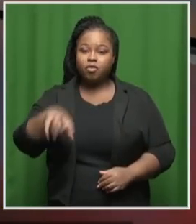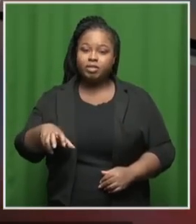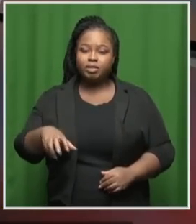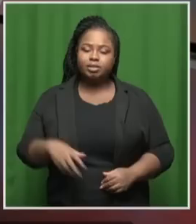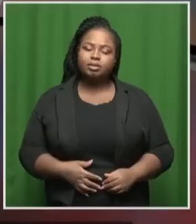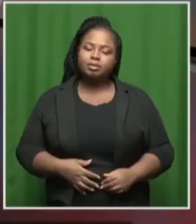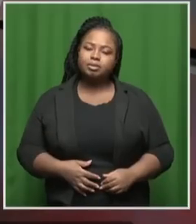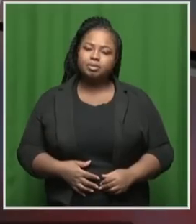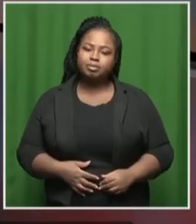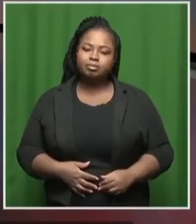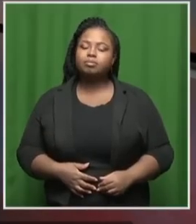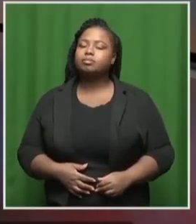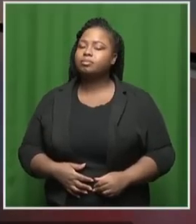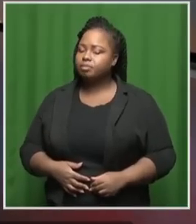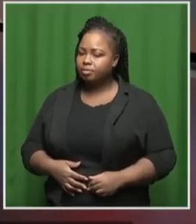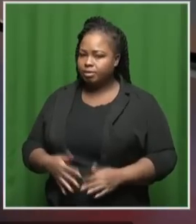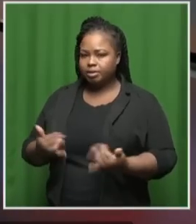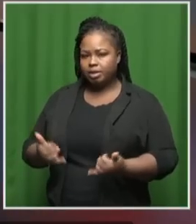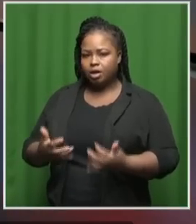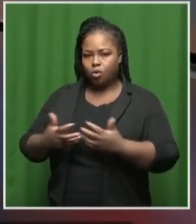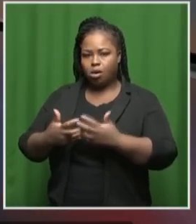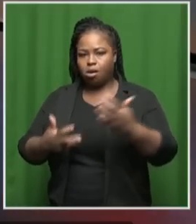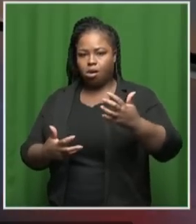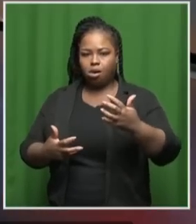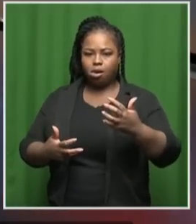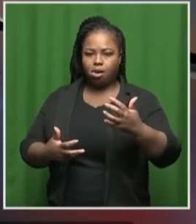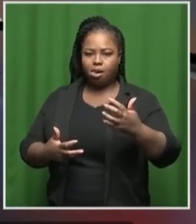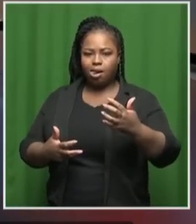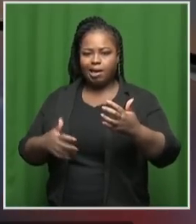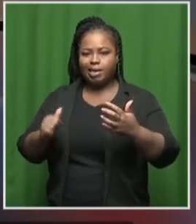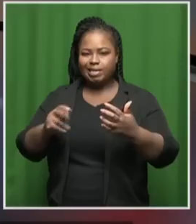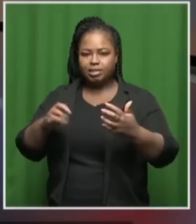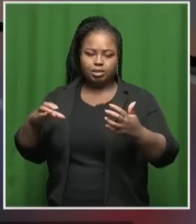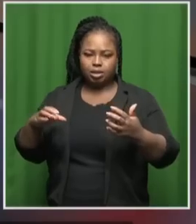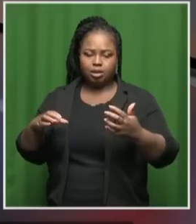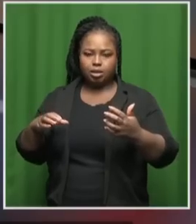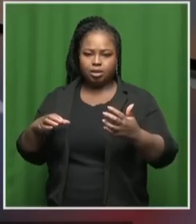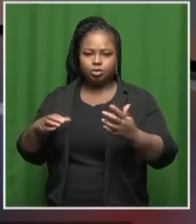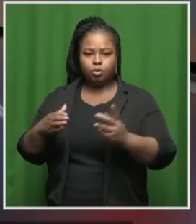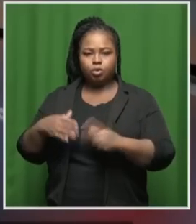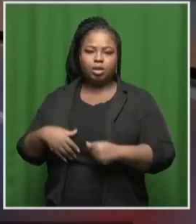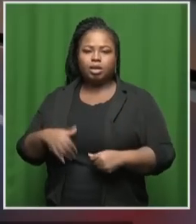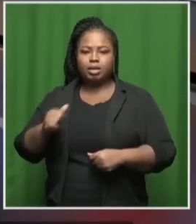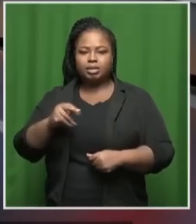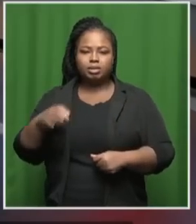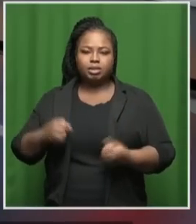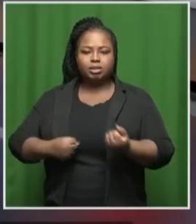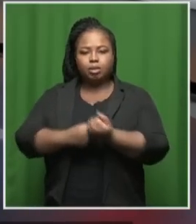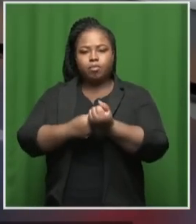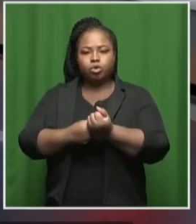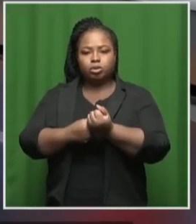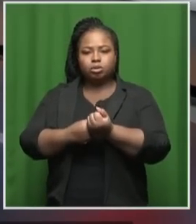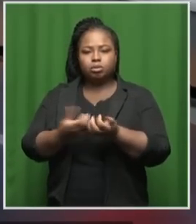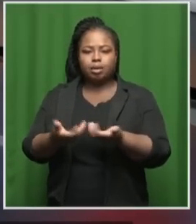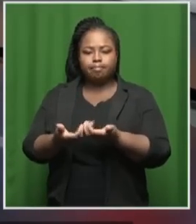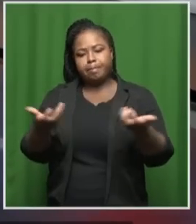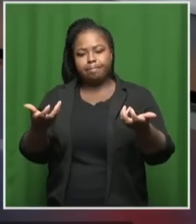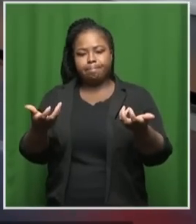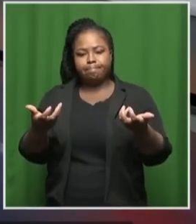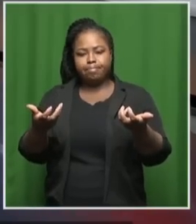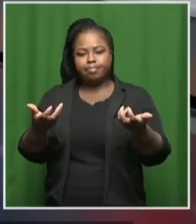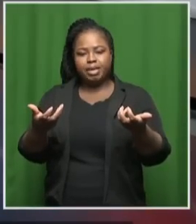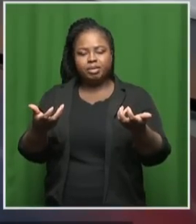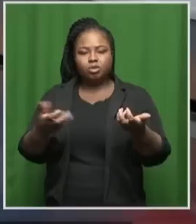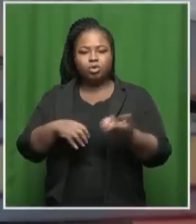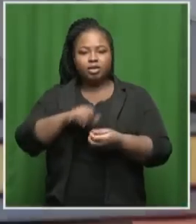of the ANC there? What it does is that it fragments the ANC almost in half. It takes the ANC's support and it cracks it into half. And so the